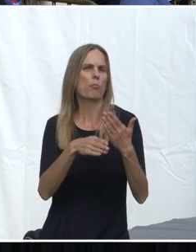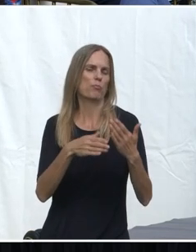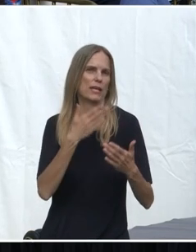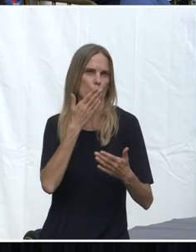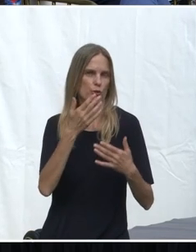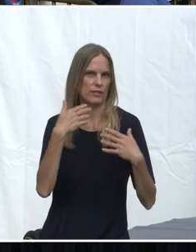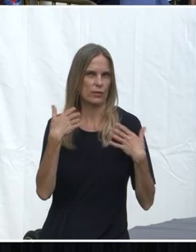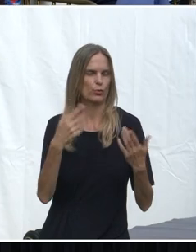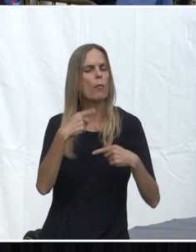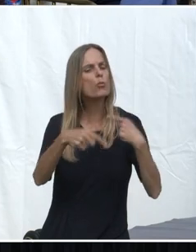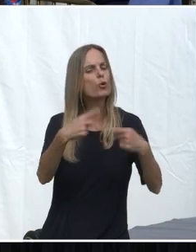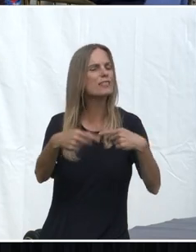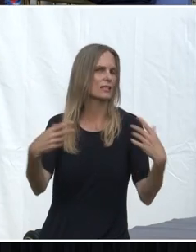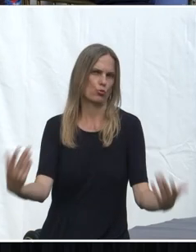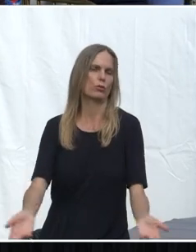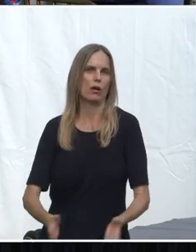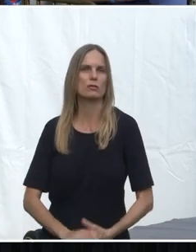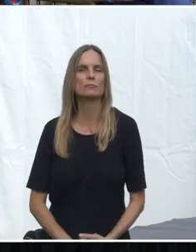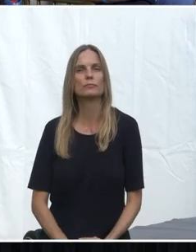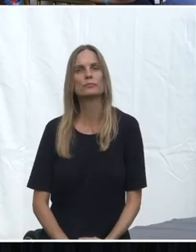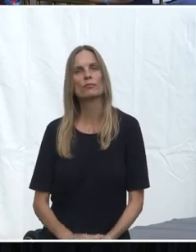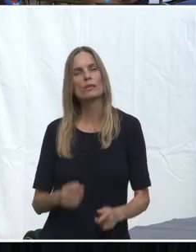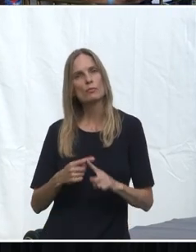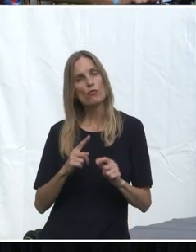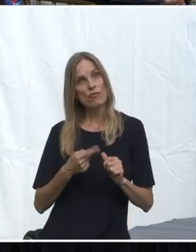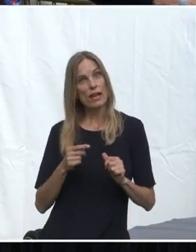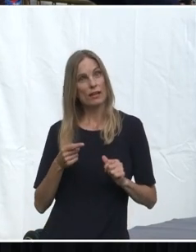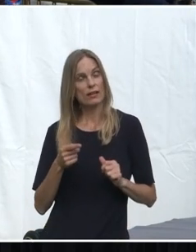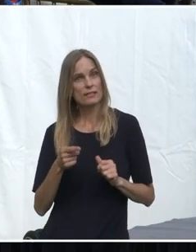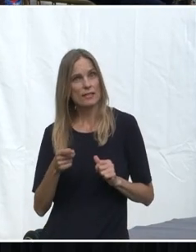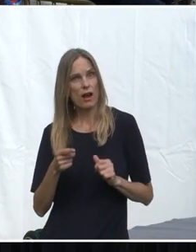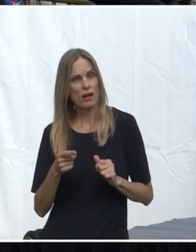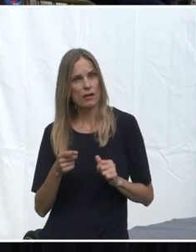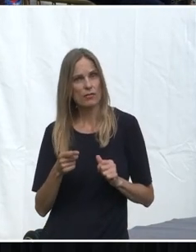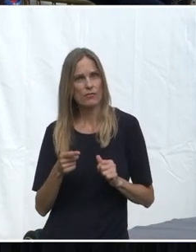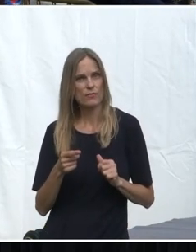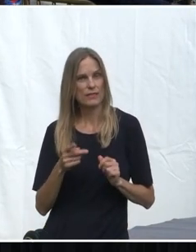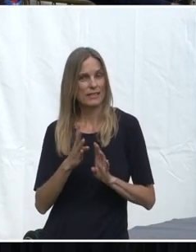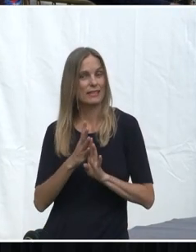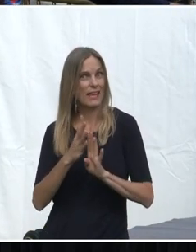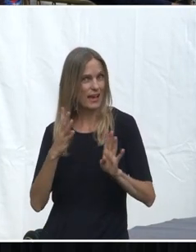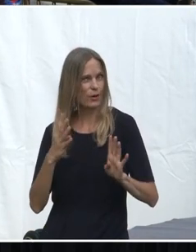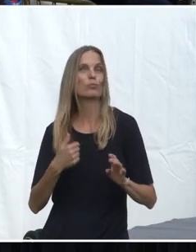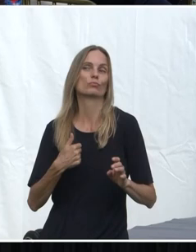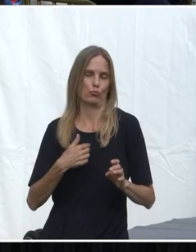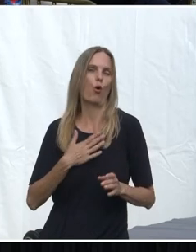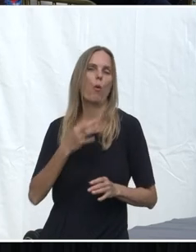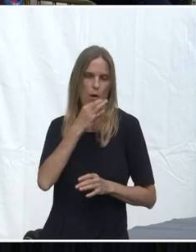how this process is going? And is there actually quite a long line, as I had my own experience here in